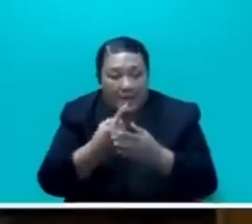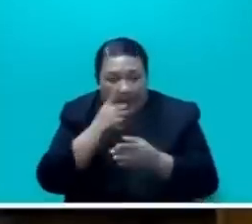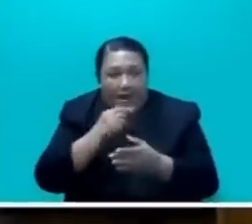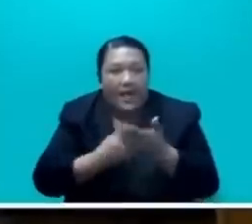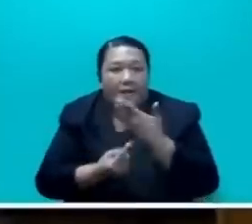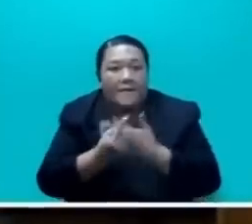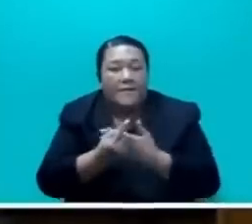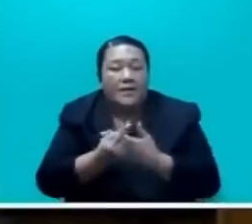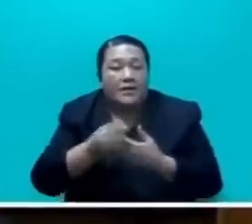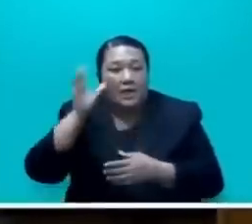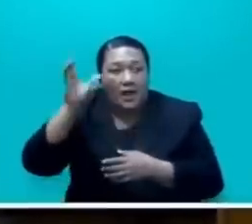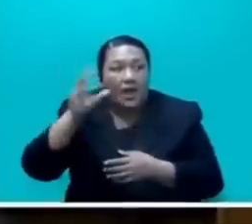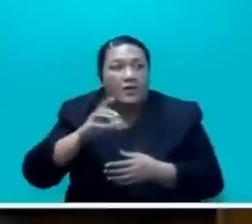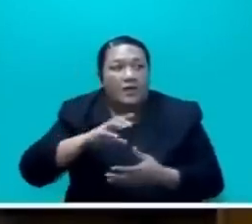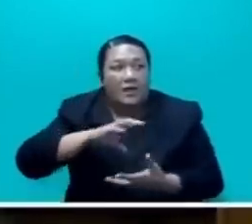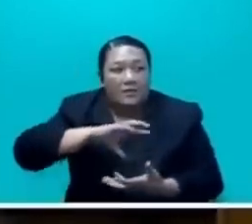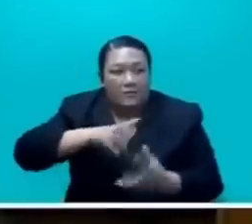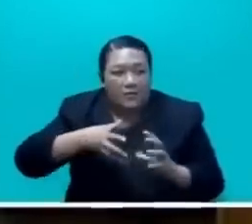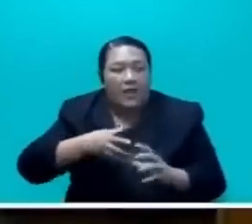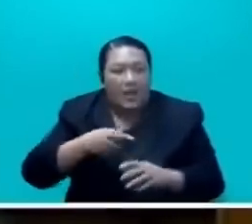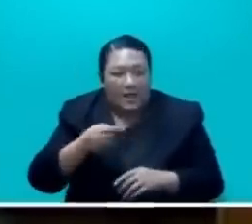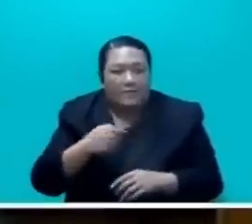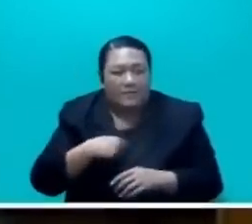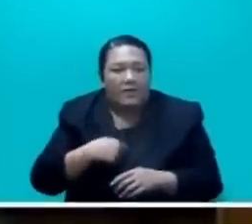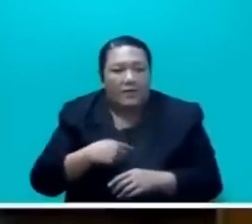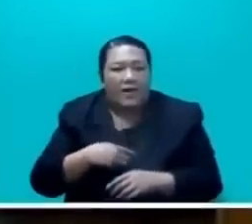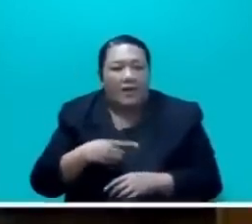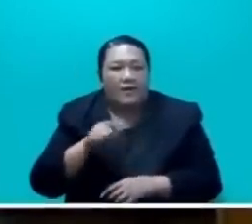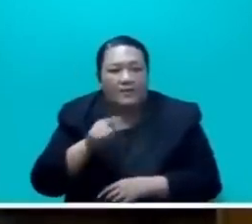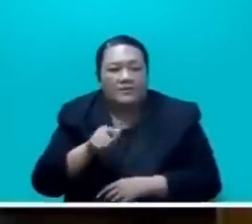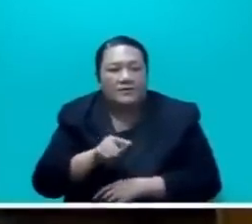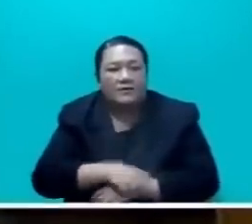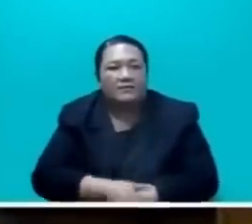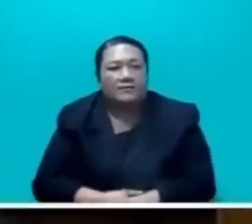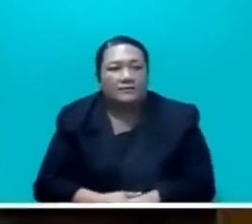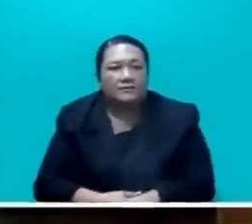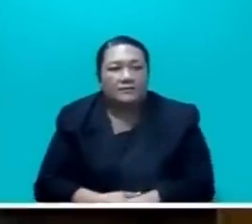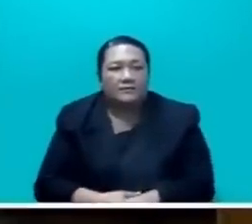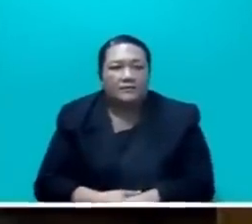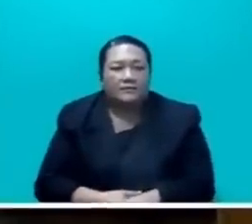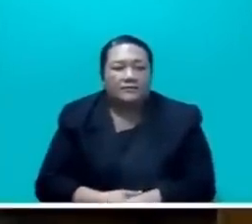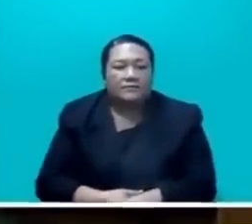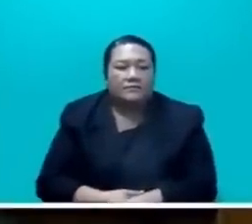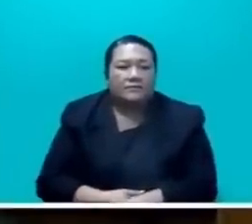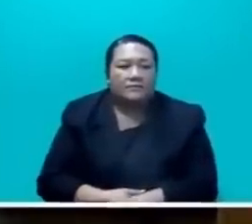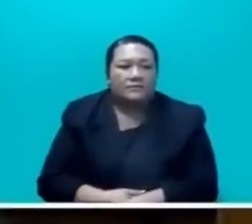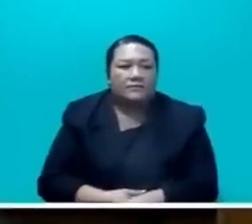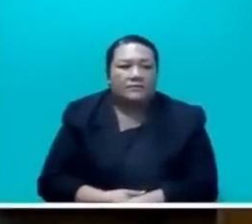And I was forgiven. Thank you, sir. Thank you. Our Prime Minister.